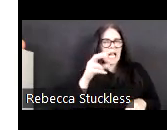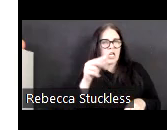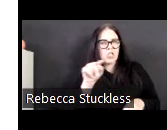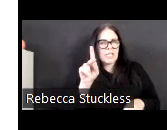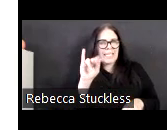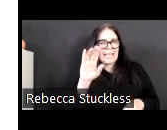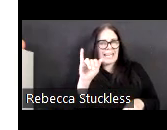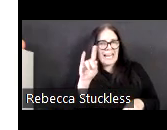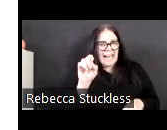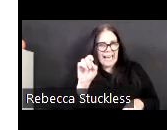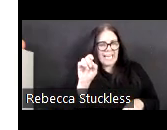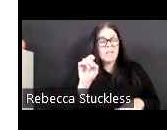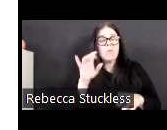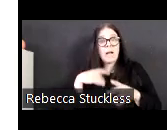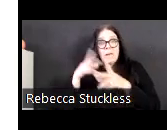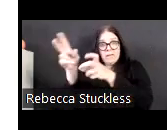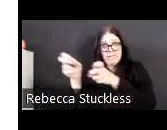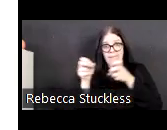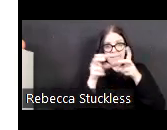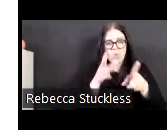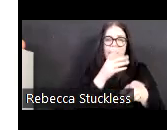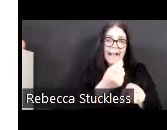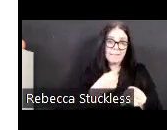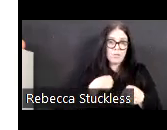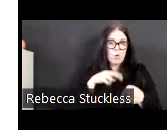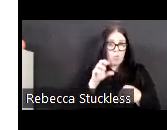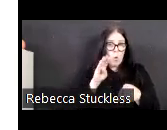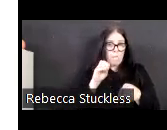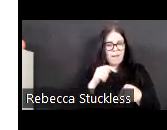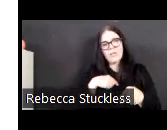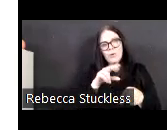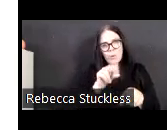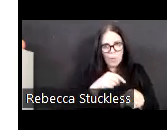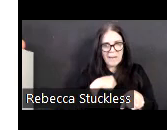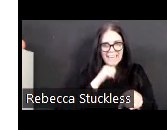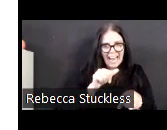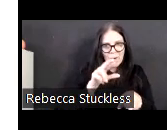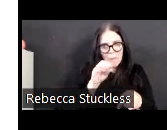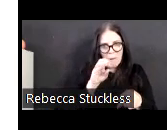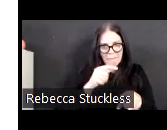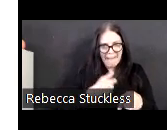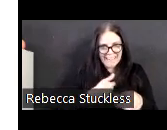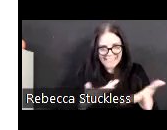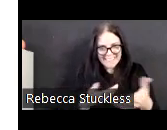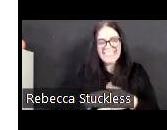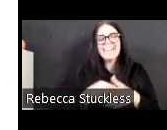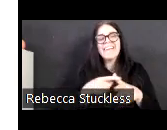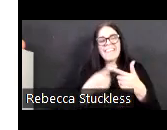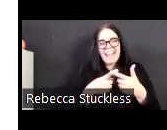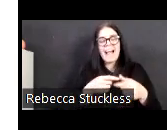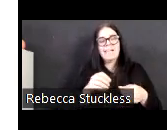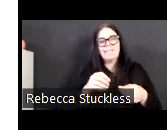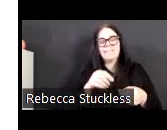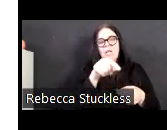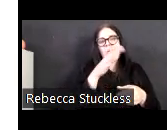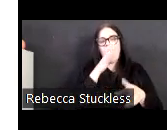dialog box. It will ask you if you're a robot, and you'll click and say no. And then it will actually